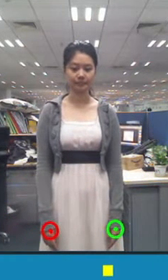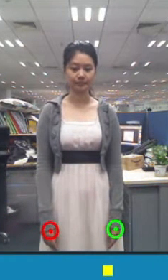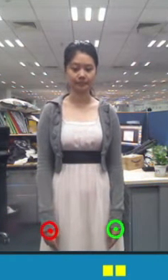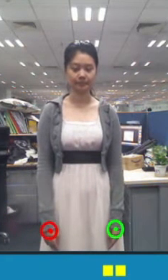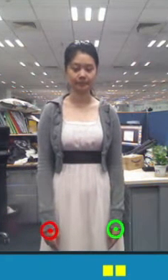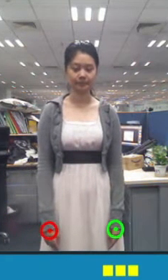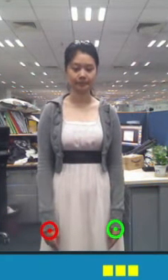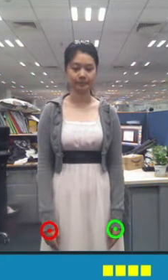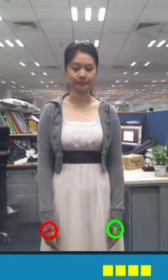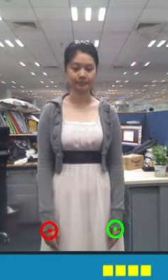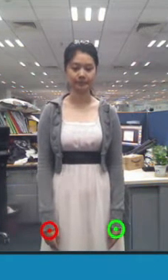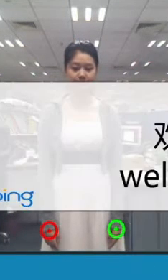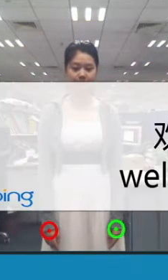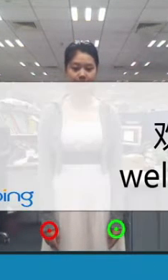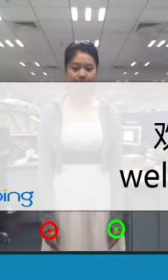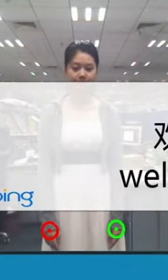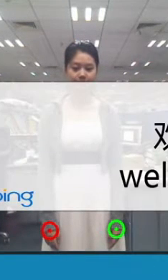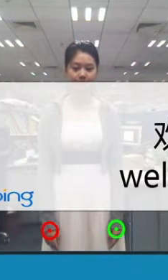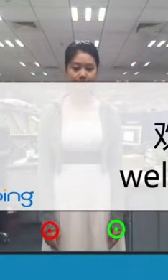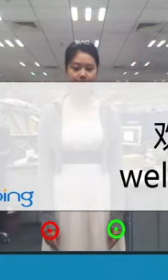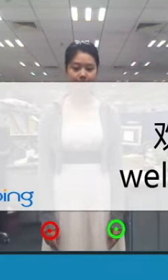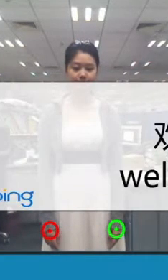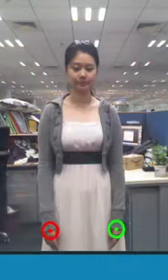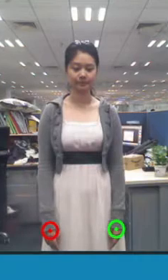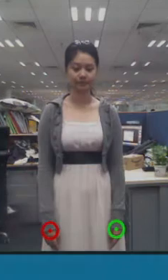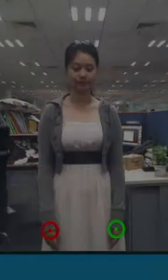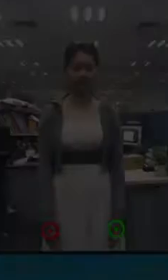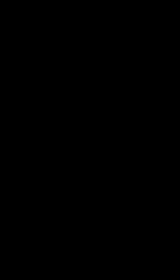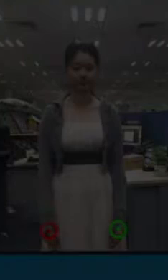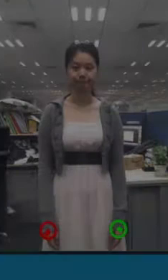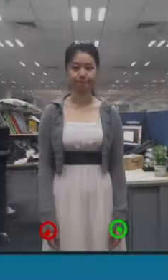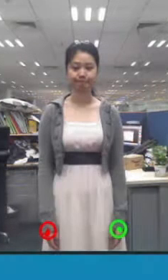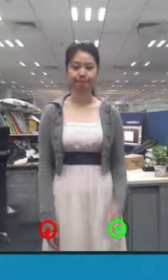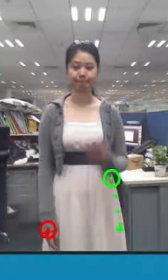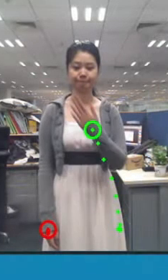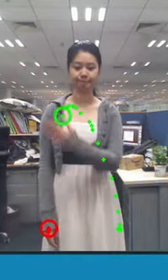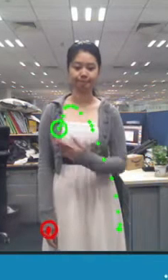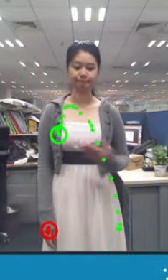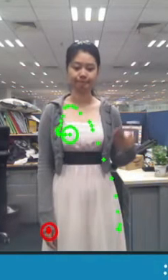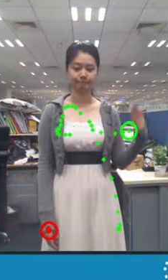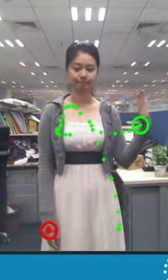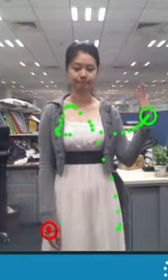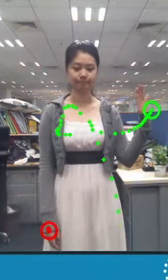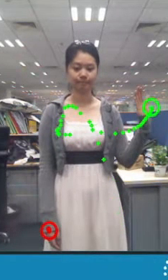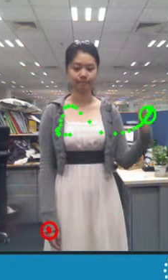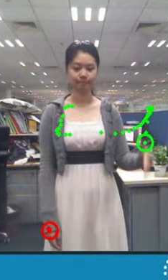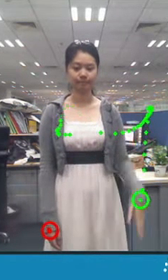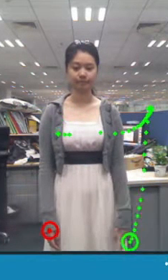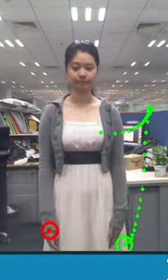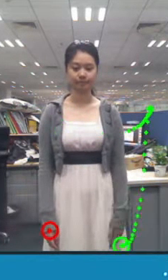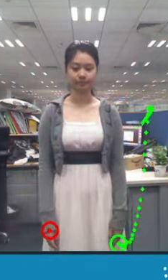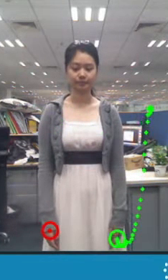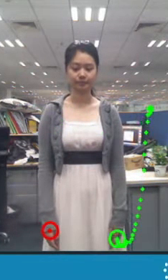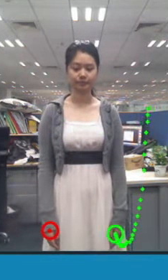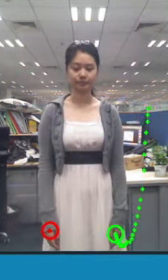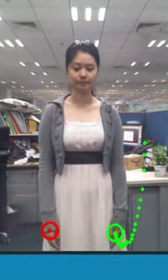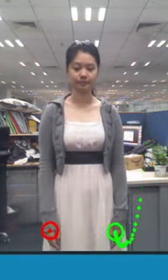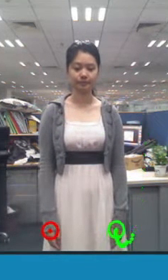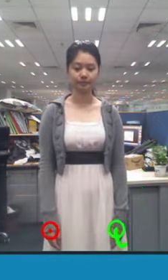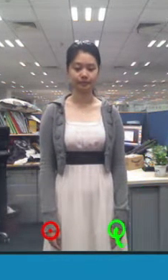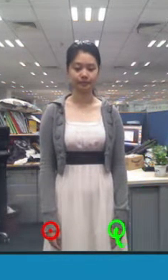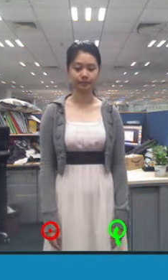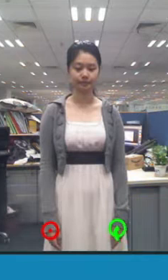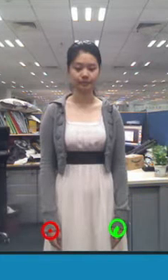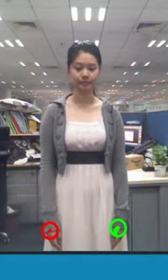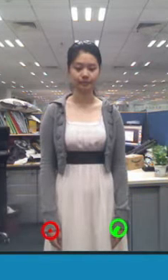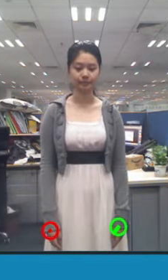for a single word in Chinese Sign Language. There's the word that's recognized. Now we show a sign being shown in American Sign